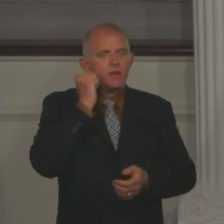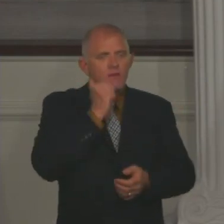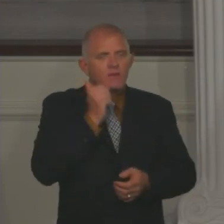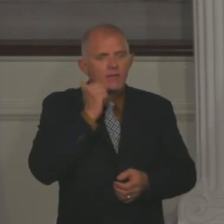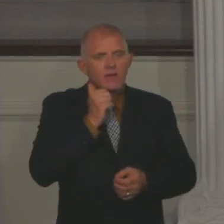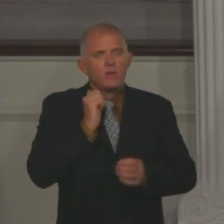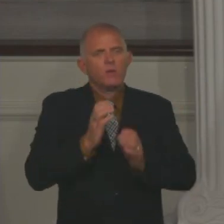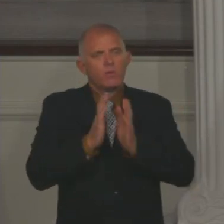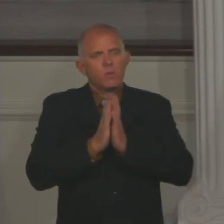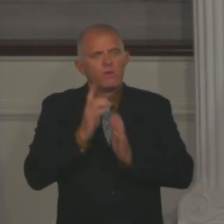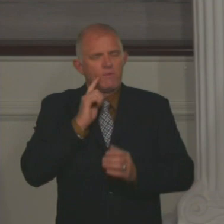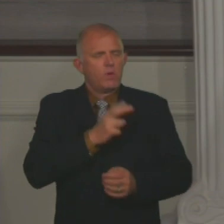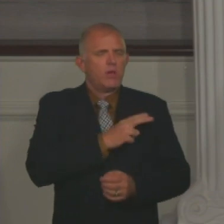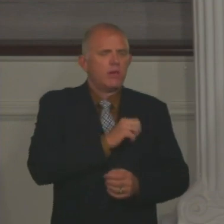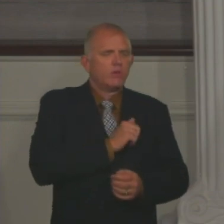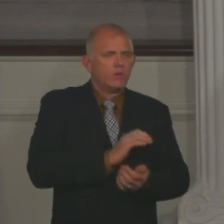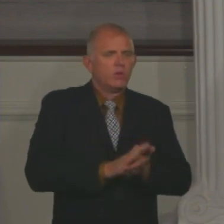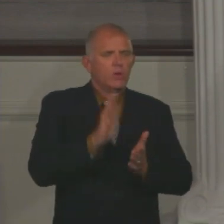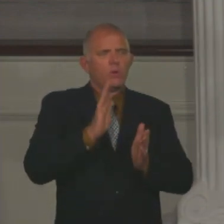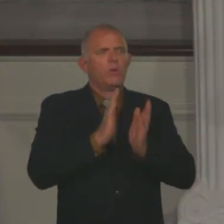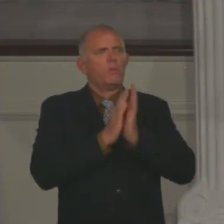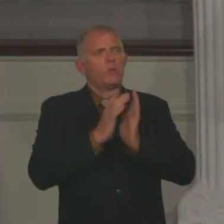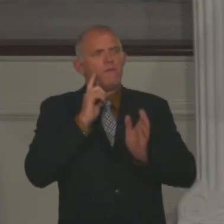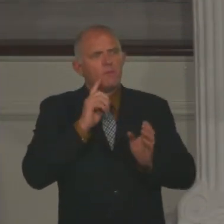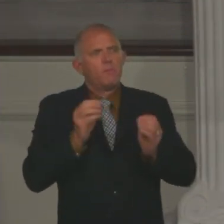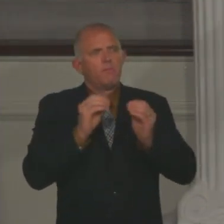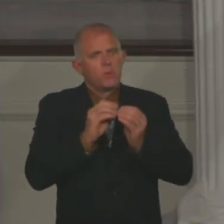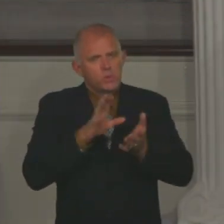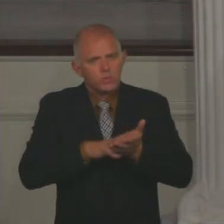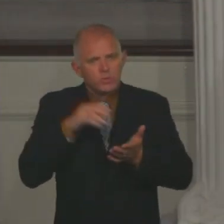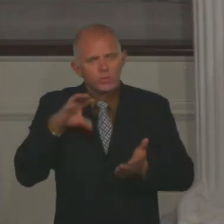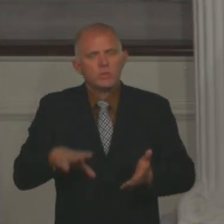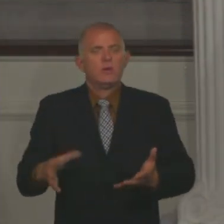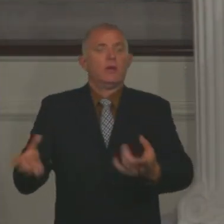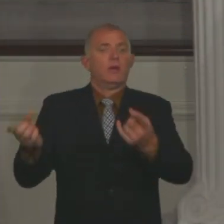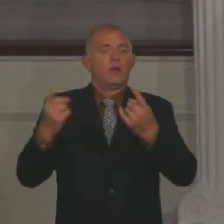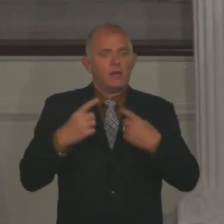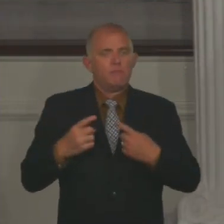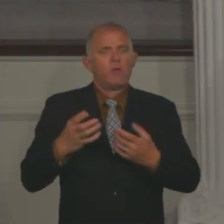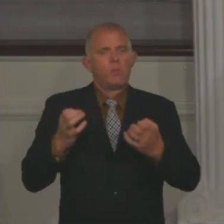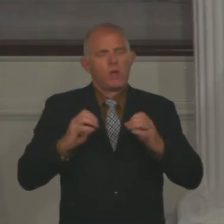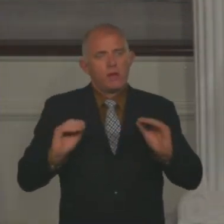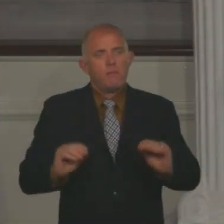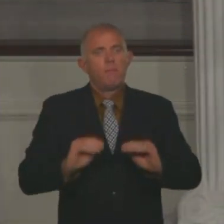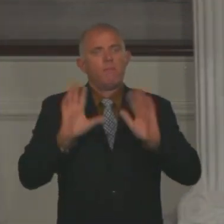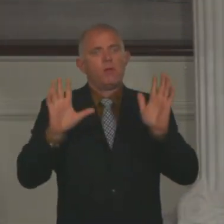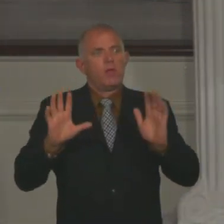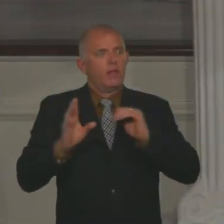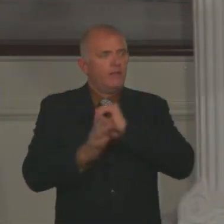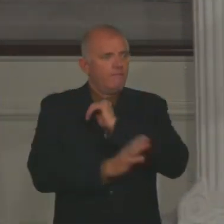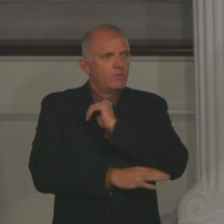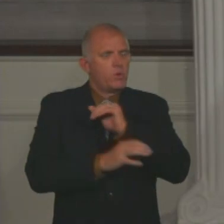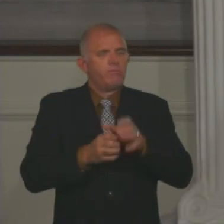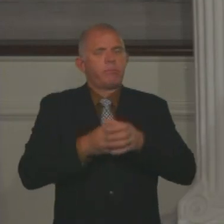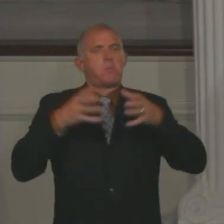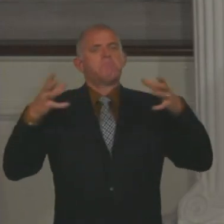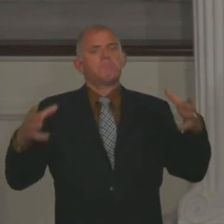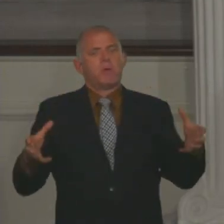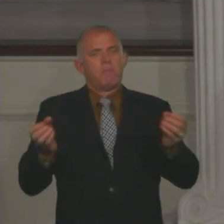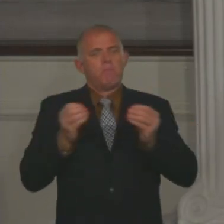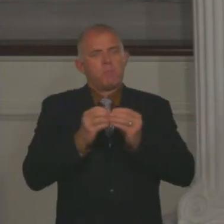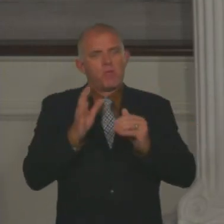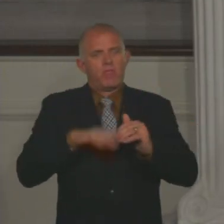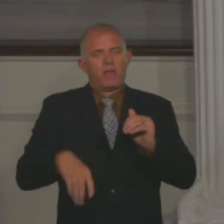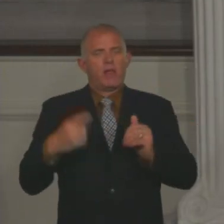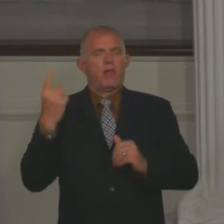would give us numbers of young people. I'd like to see God do something miraculous this fall, that we would have even more students we had last fall, and we had a great